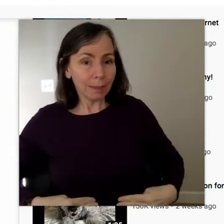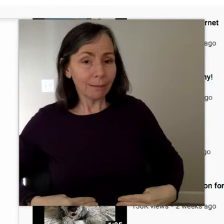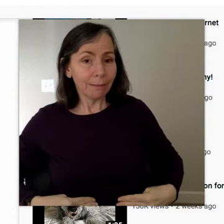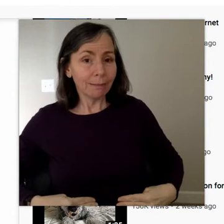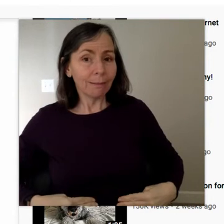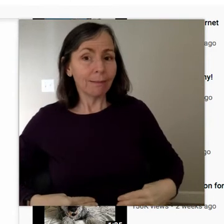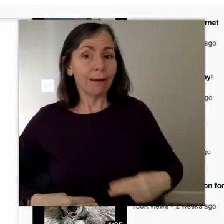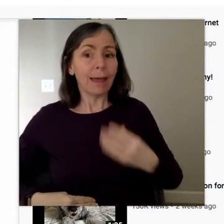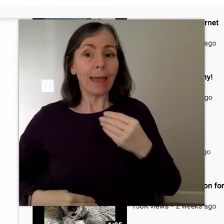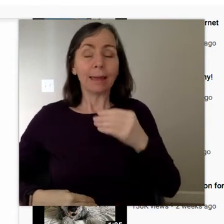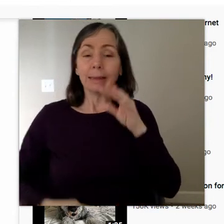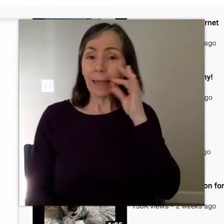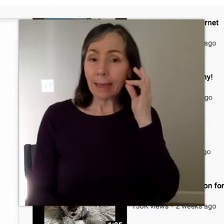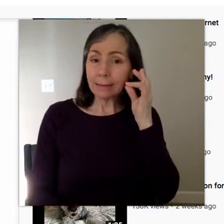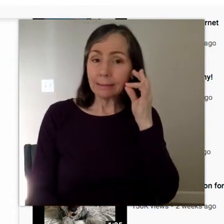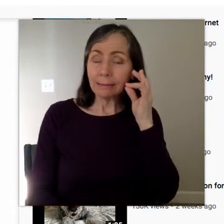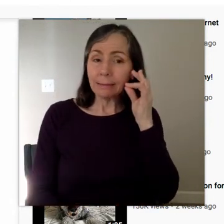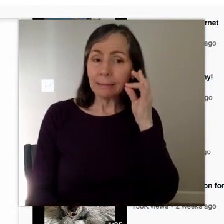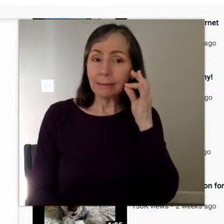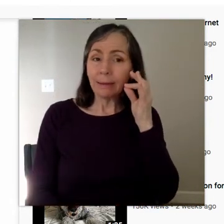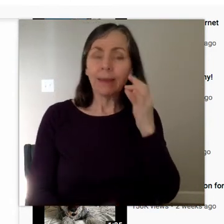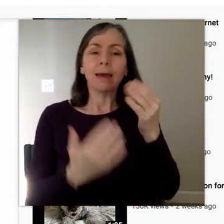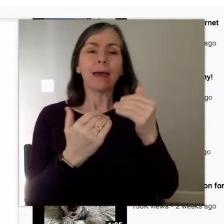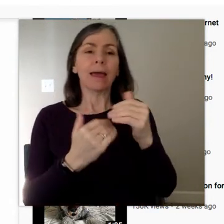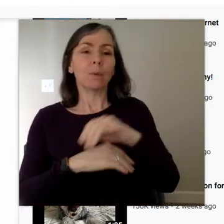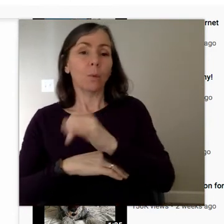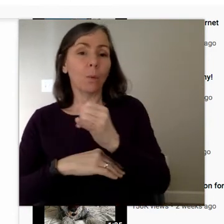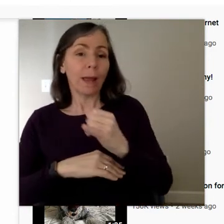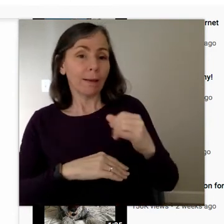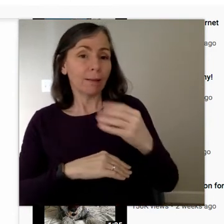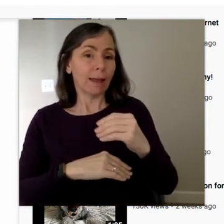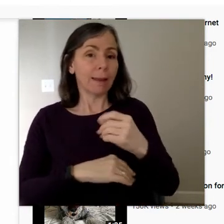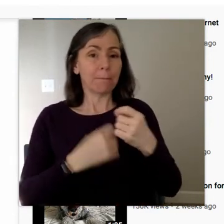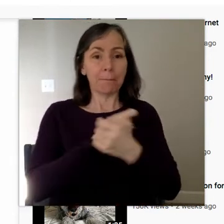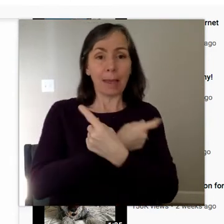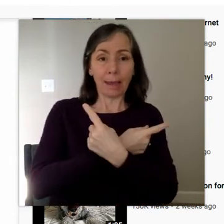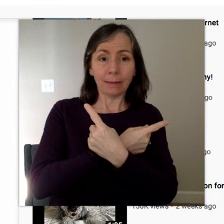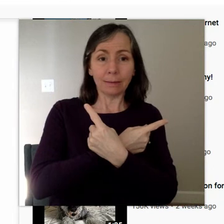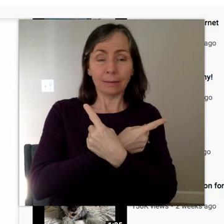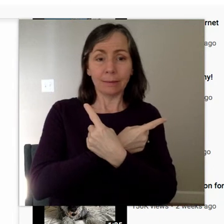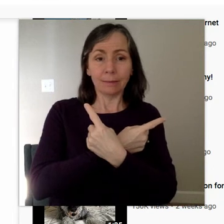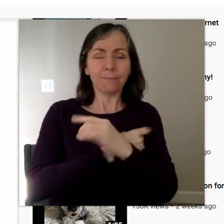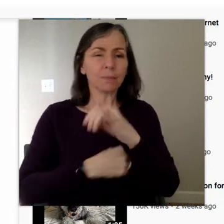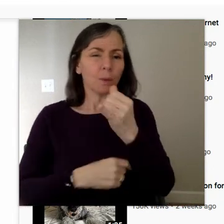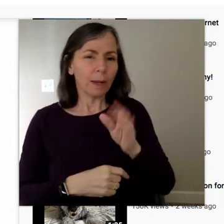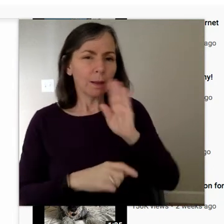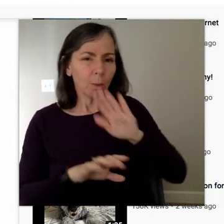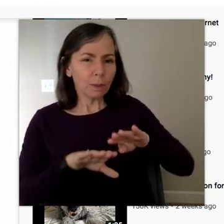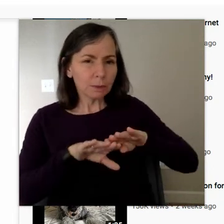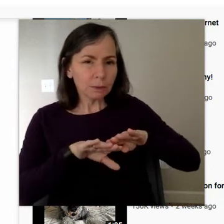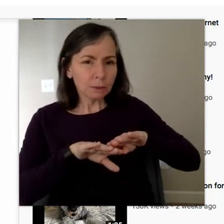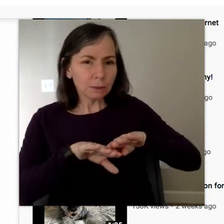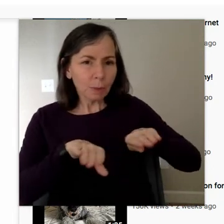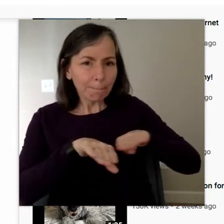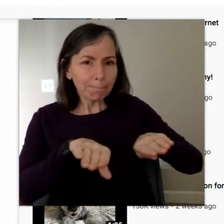bat. So bat flies, different function, a whale swims, different function, a cat walks on